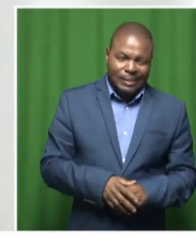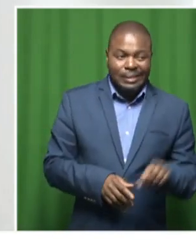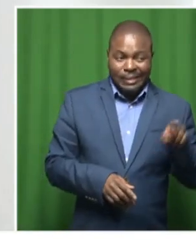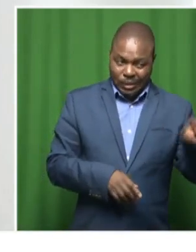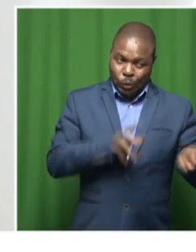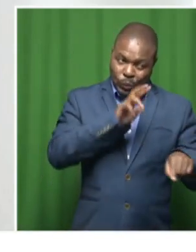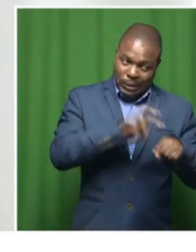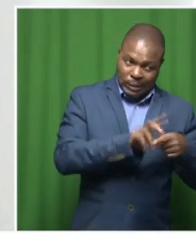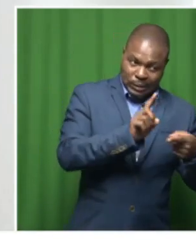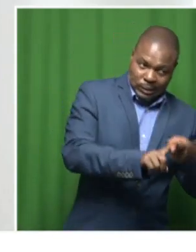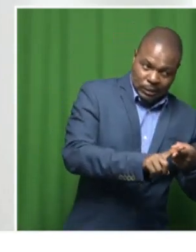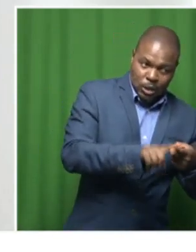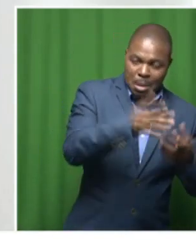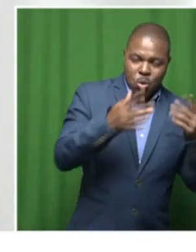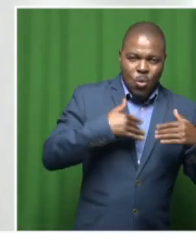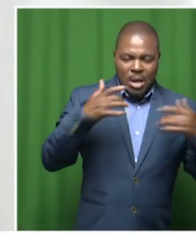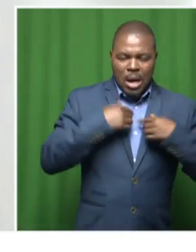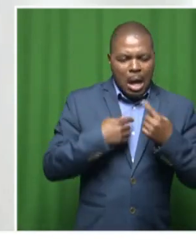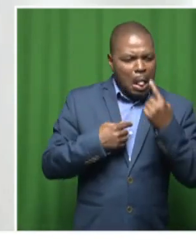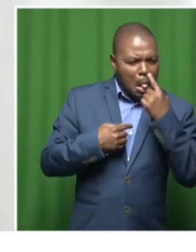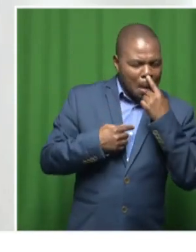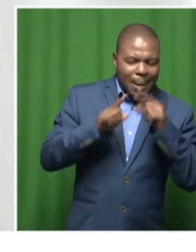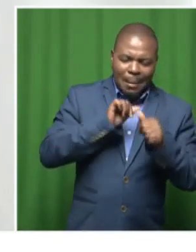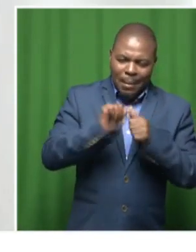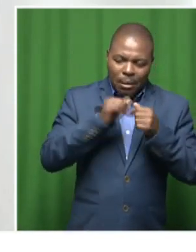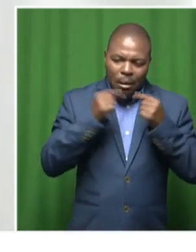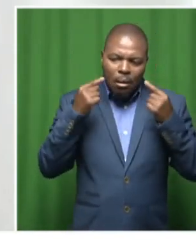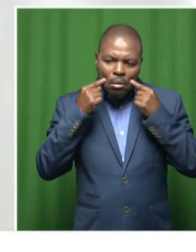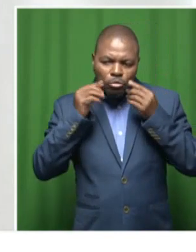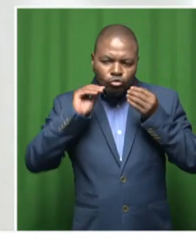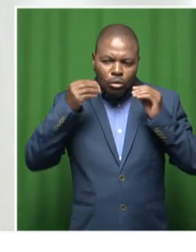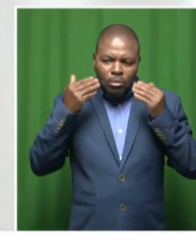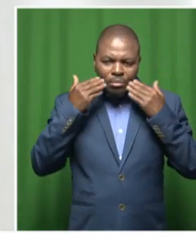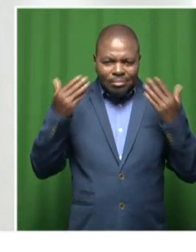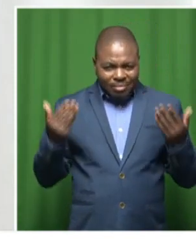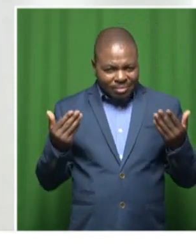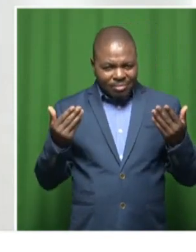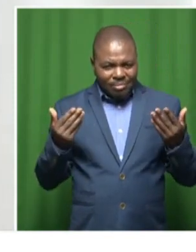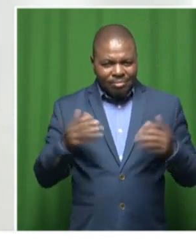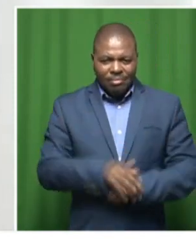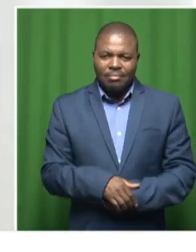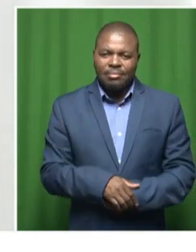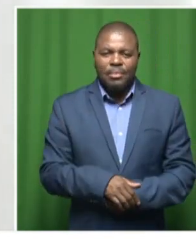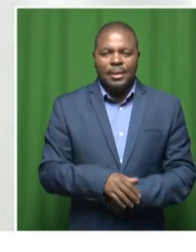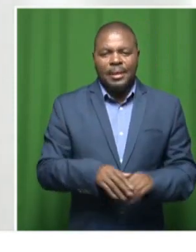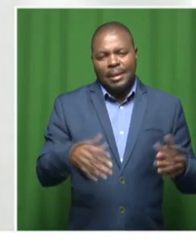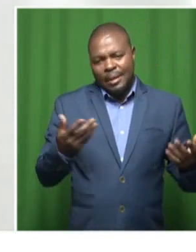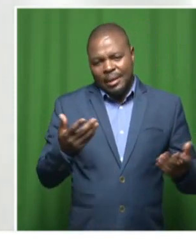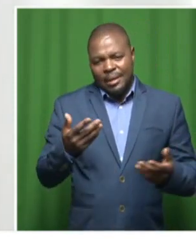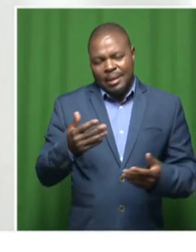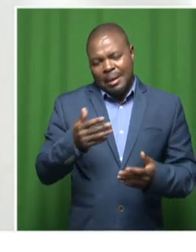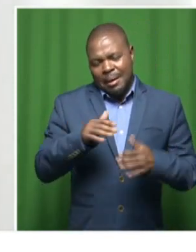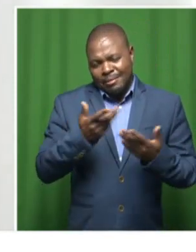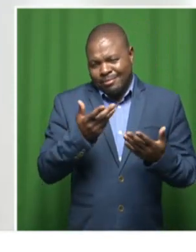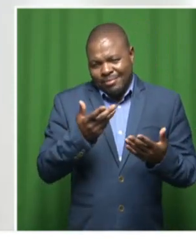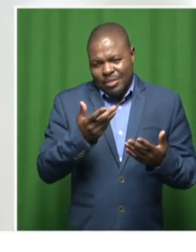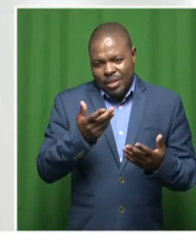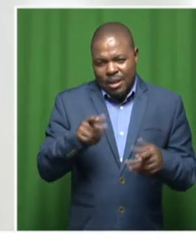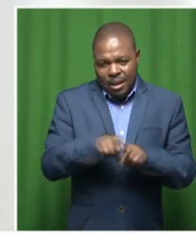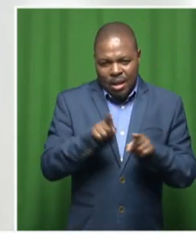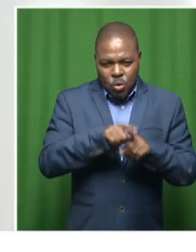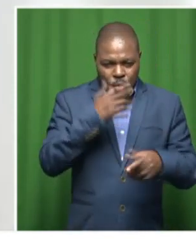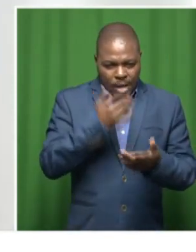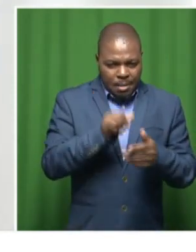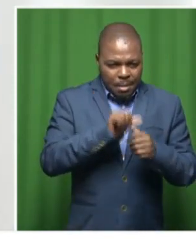what you need. You may be worried about your nose, but your cheeks and your chin is actually, something that needs definition. If we basically, refine